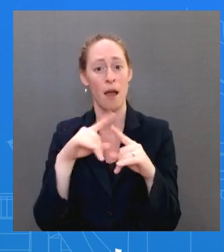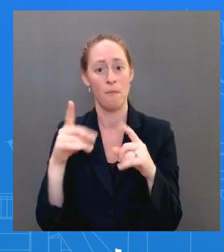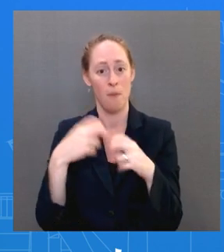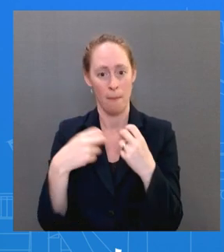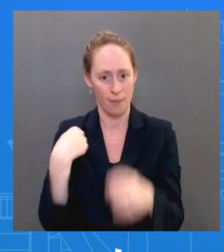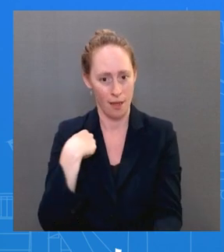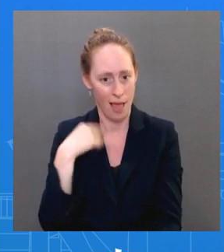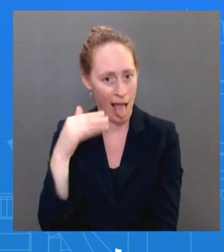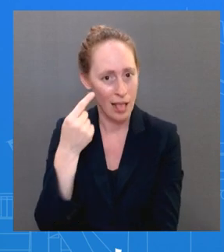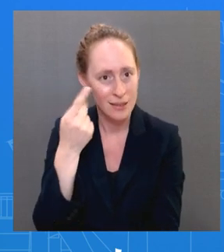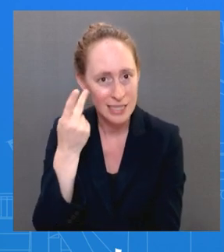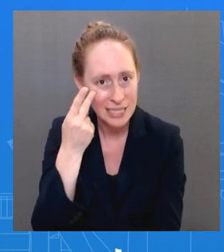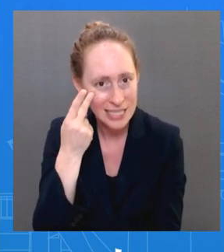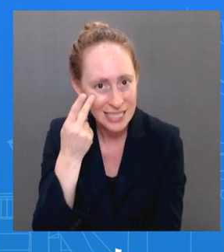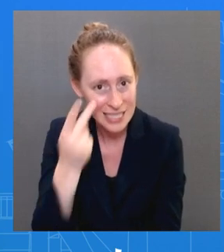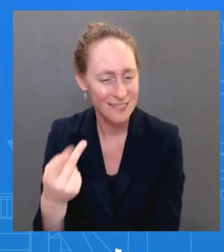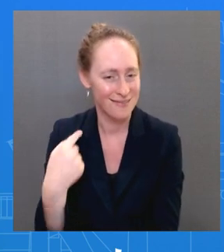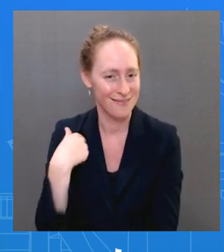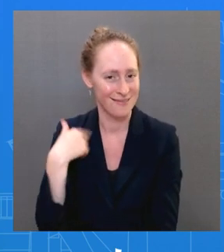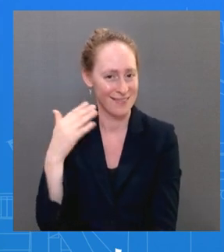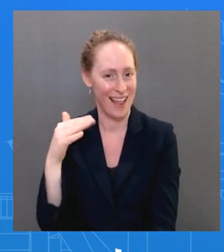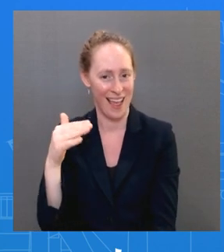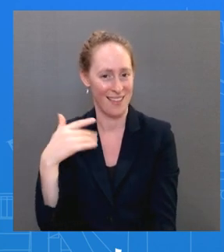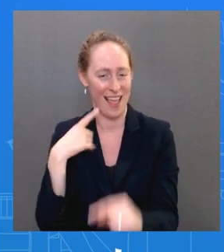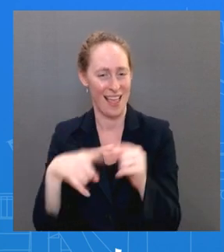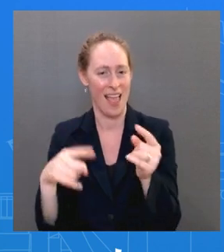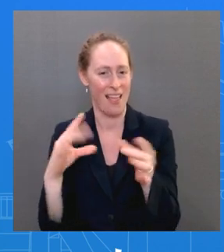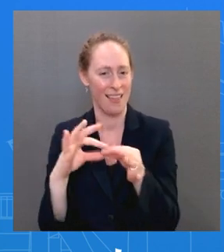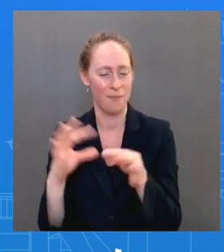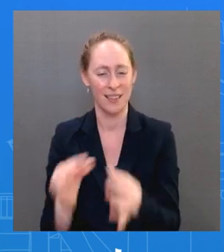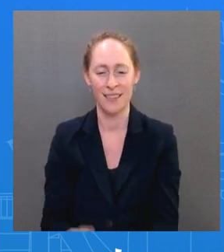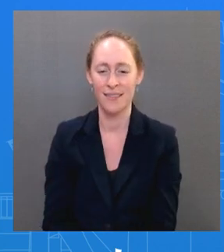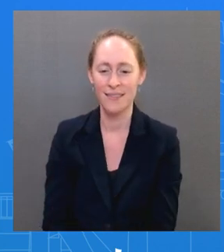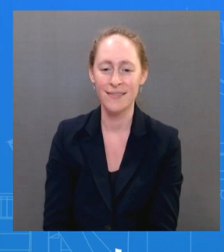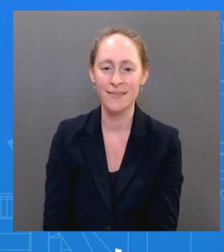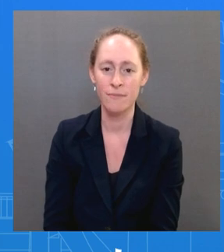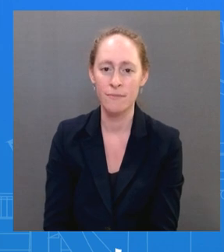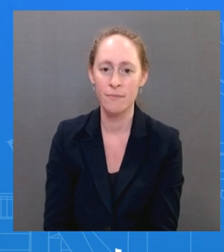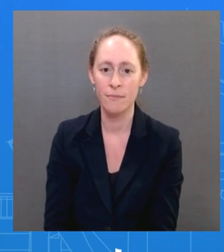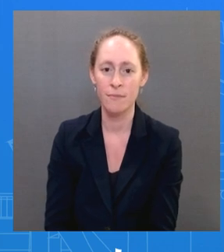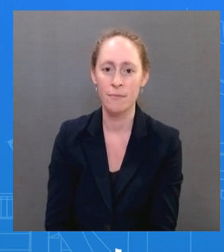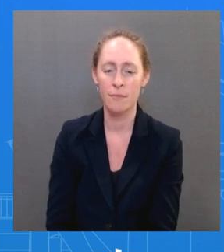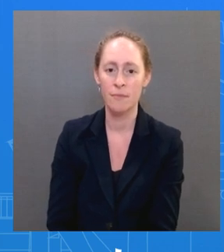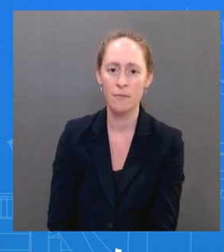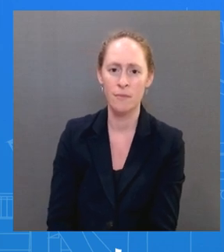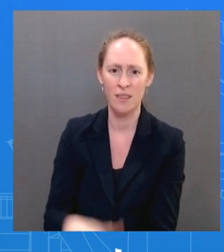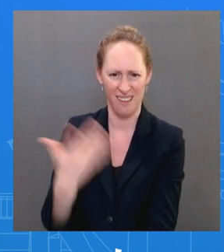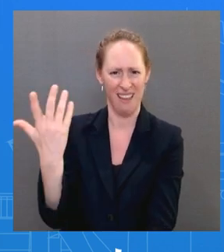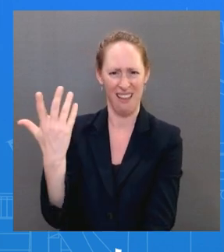is very, very difficult. So and I'm going to pass. She took off the mask and she embraced someone. You don't have to see it. I mean, that's what happened.